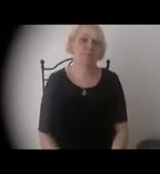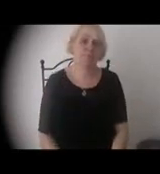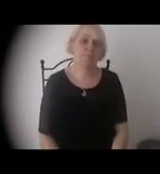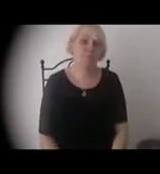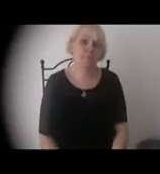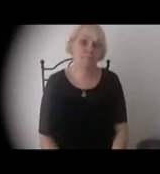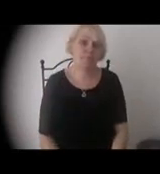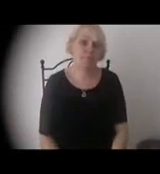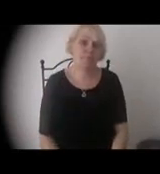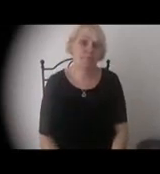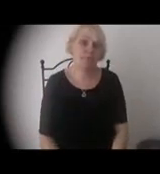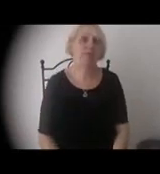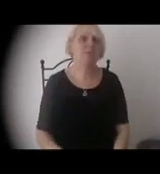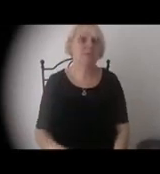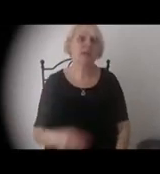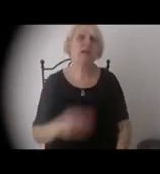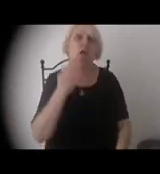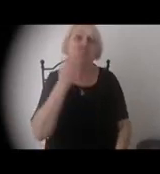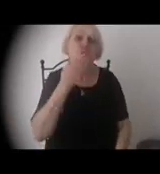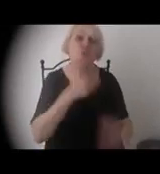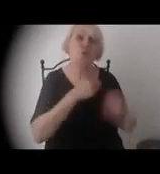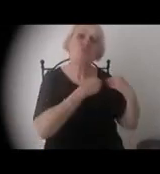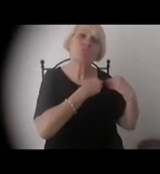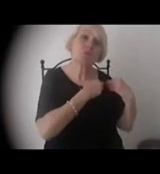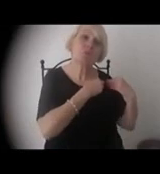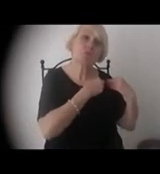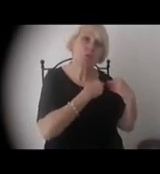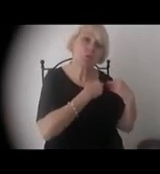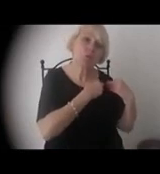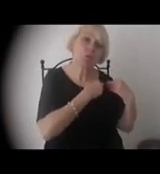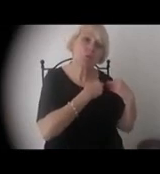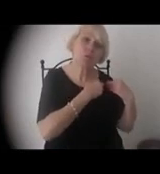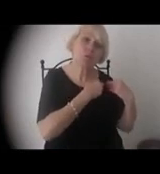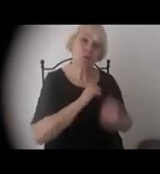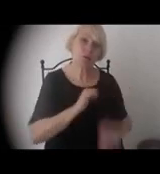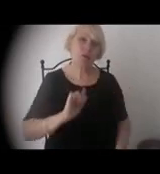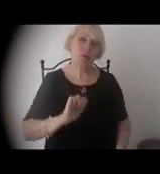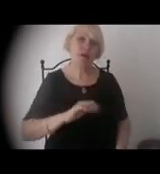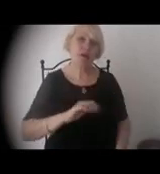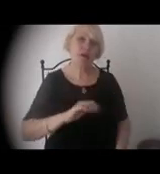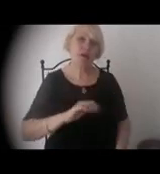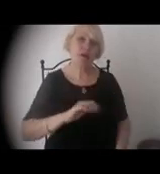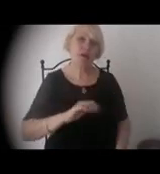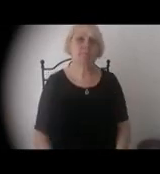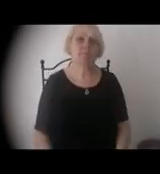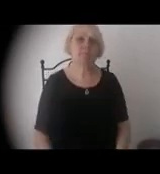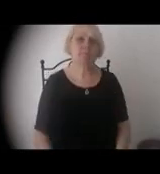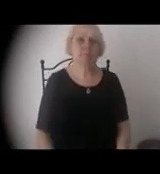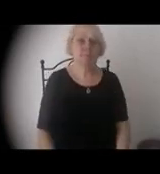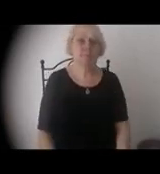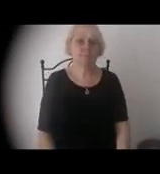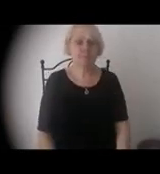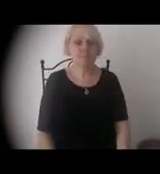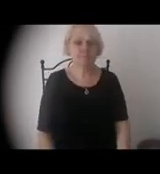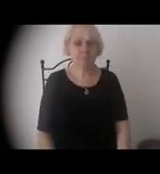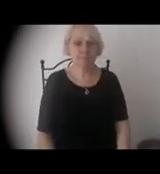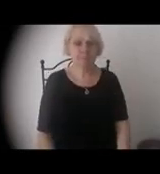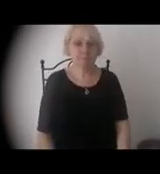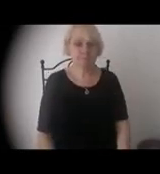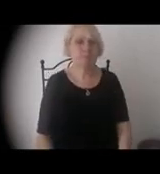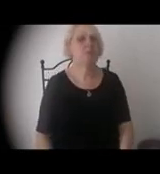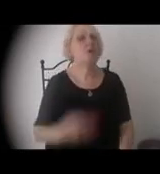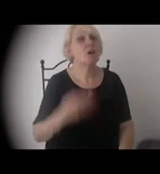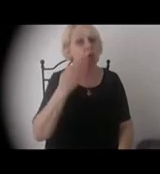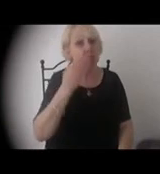responsibility of schools. We would have, in the old days, we would have been able to do it, but schools are using a wide variety of